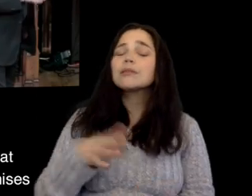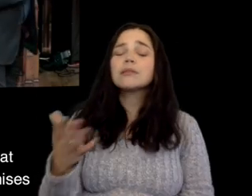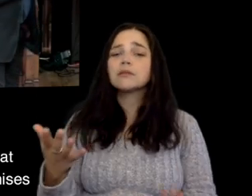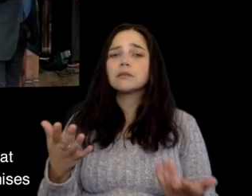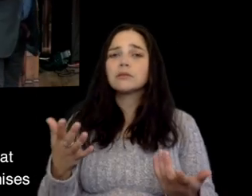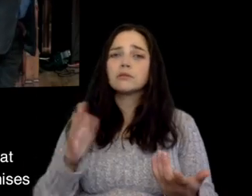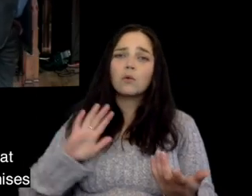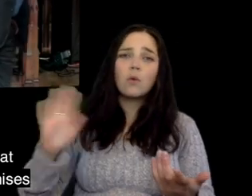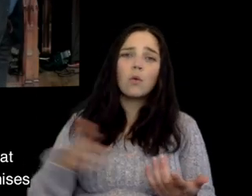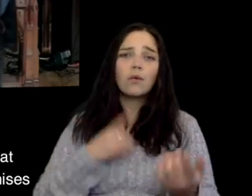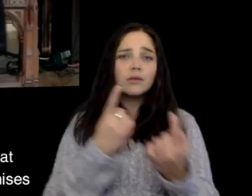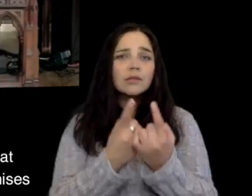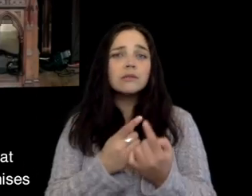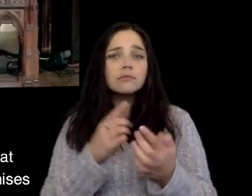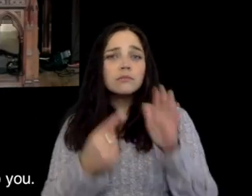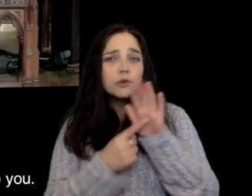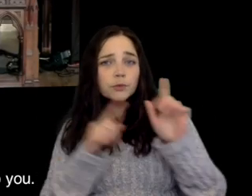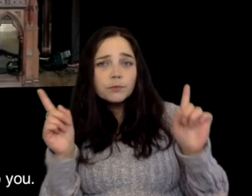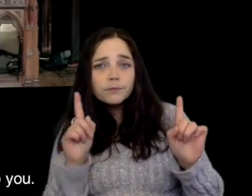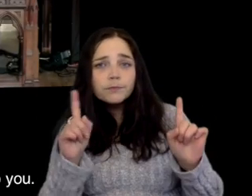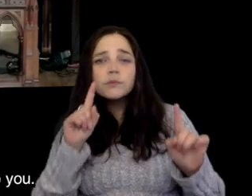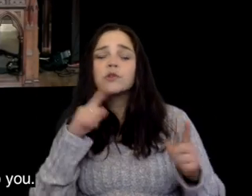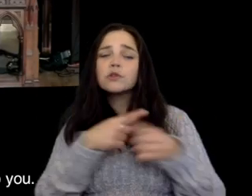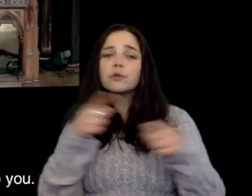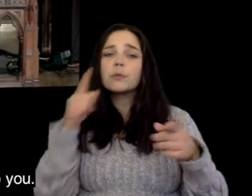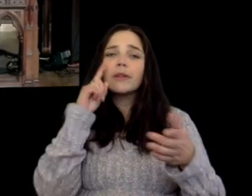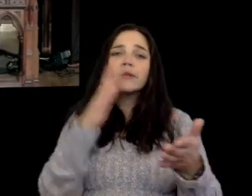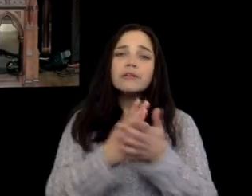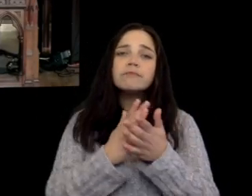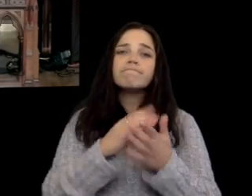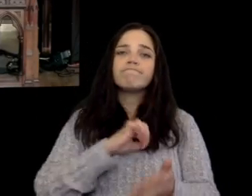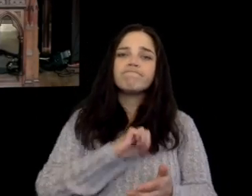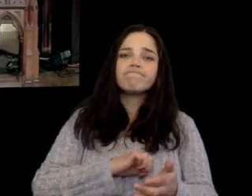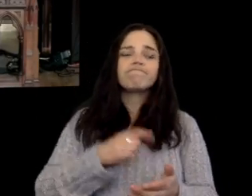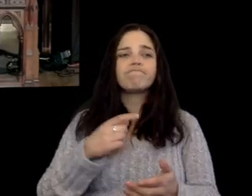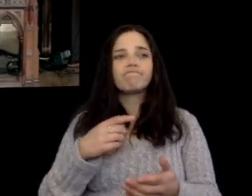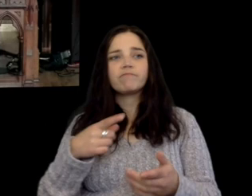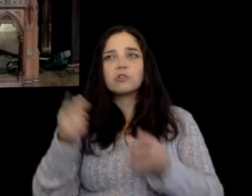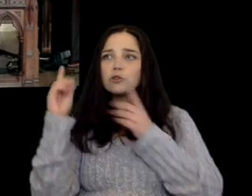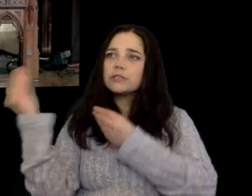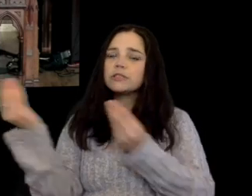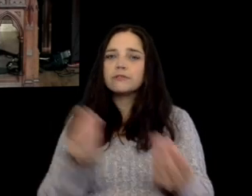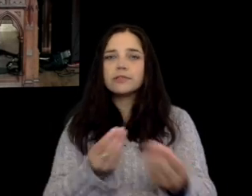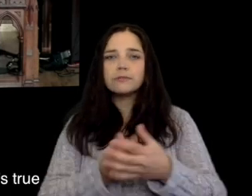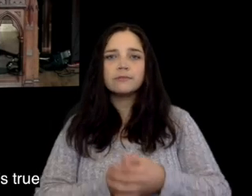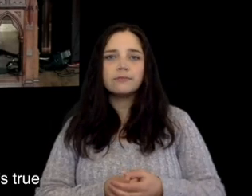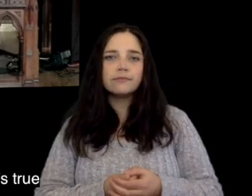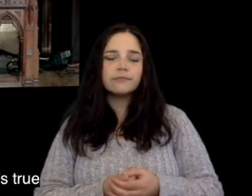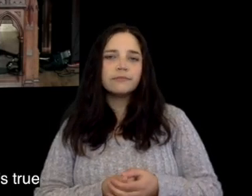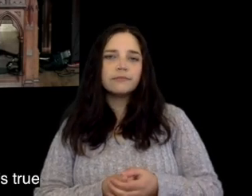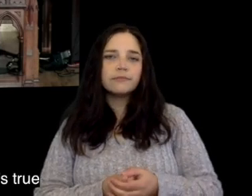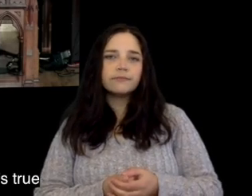all all these things. What matters is that you believe the promises that God has given to you.